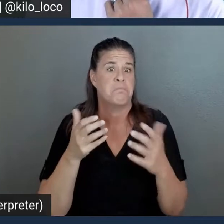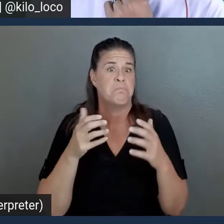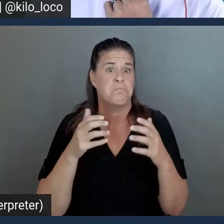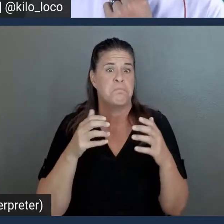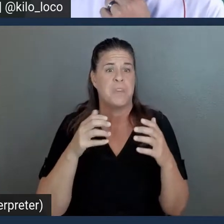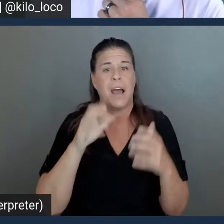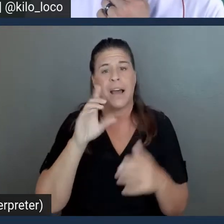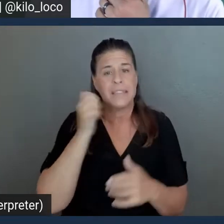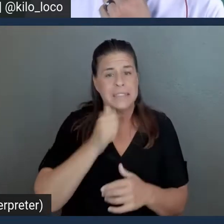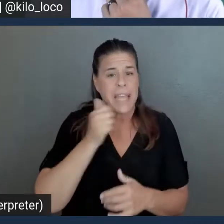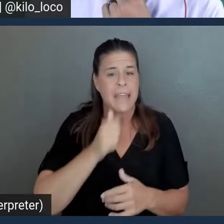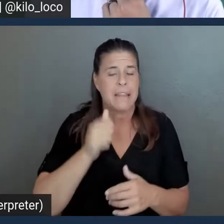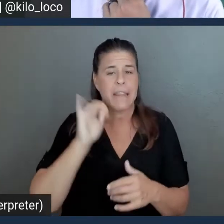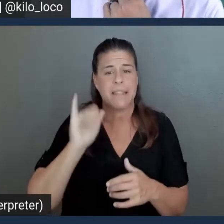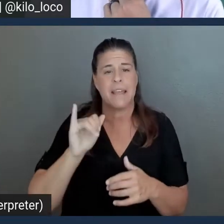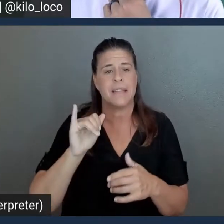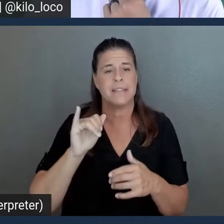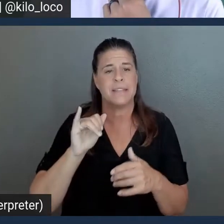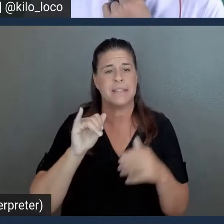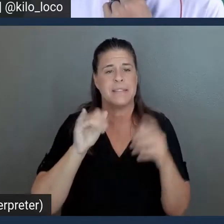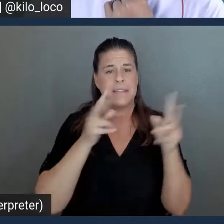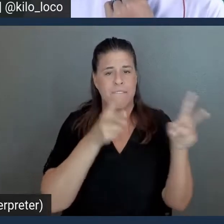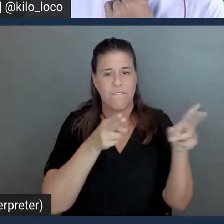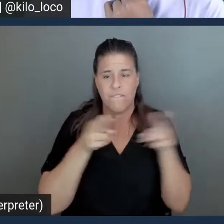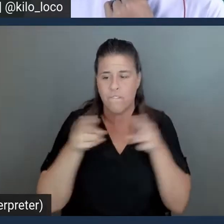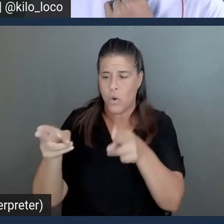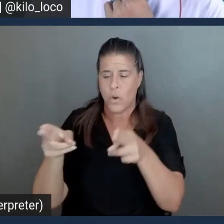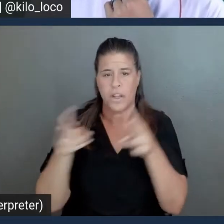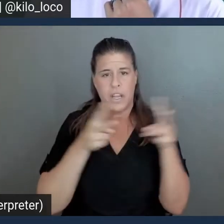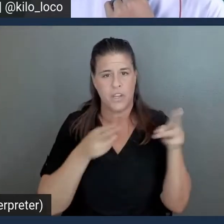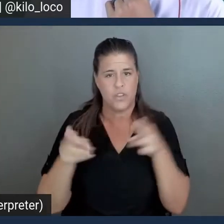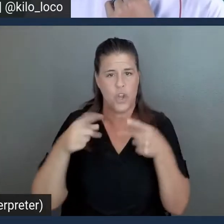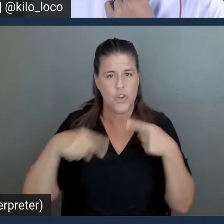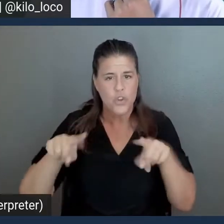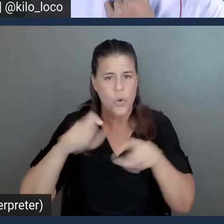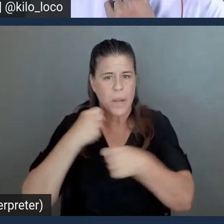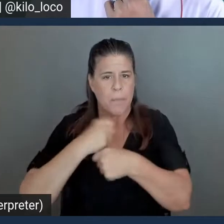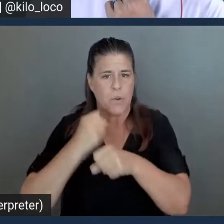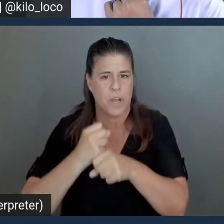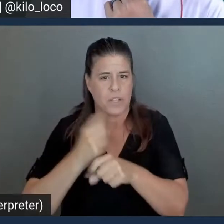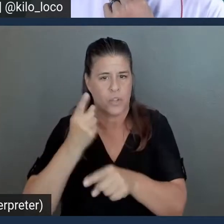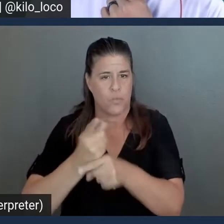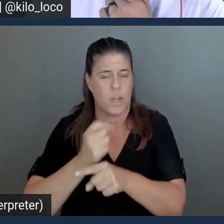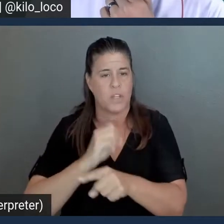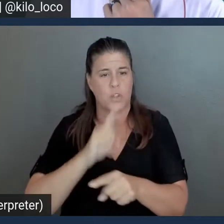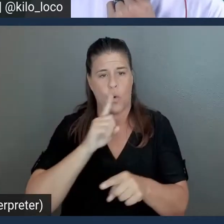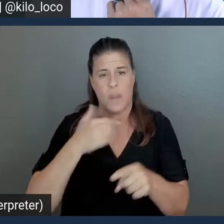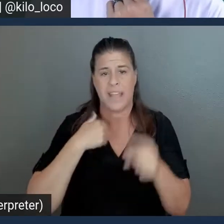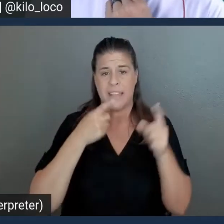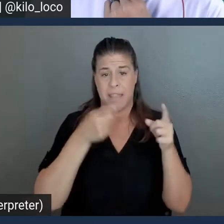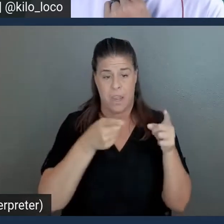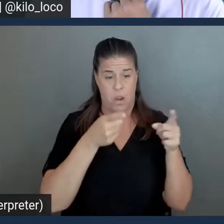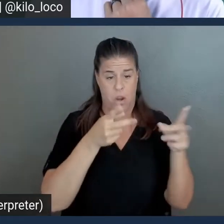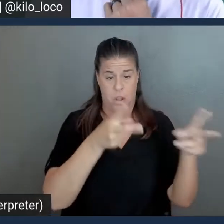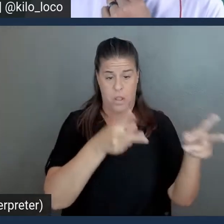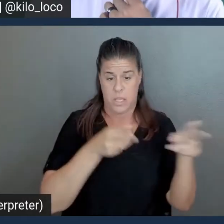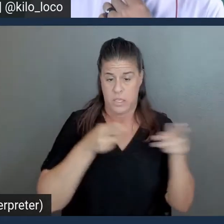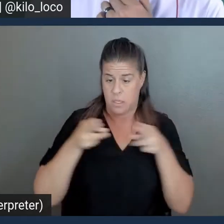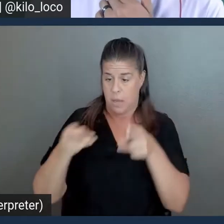the film or the footage coming in during a production. So it's coming in and it needs to be edited, it needs to